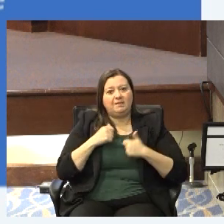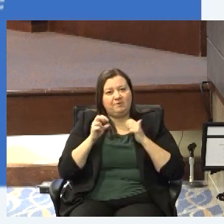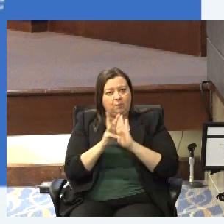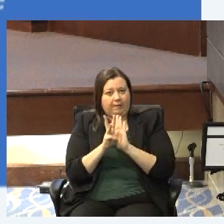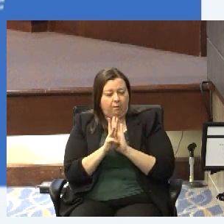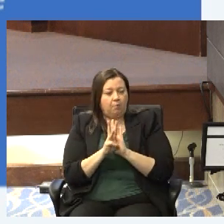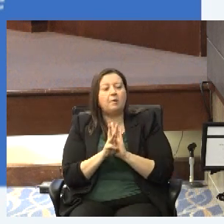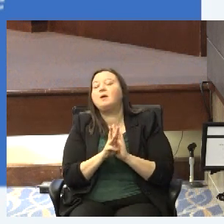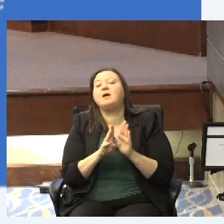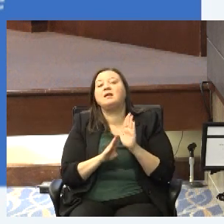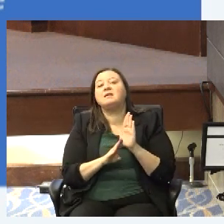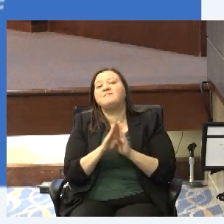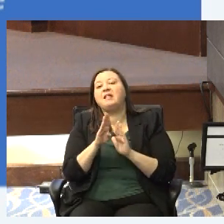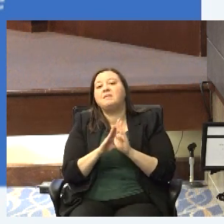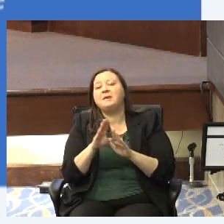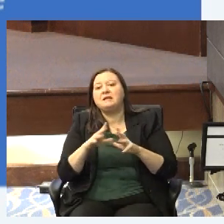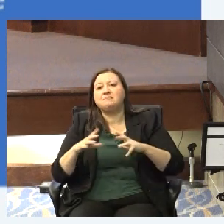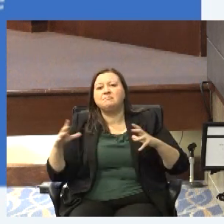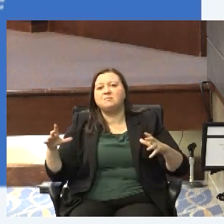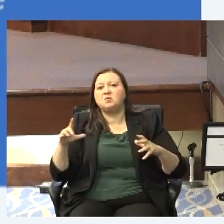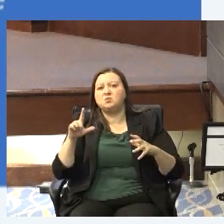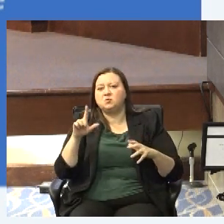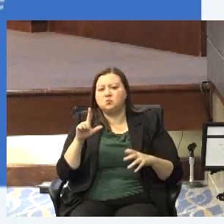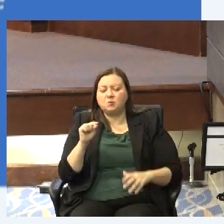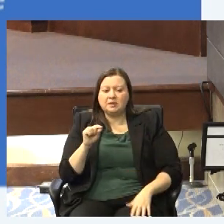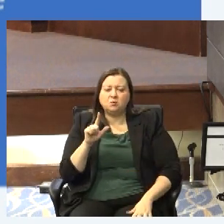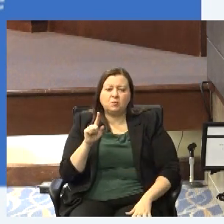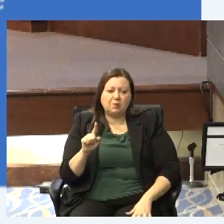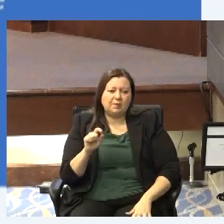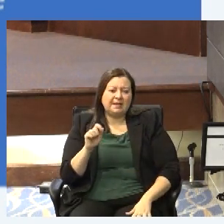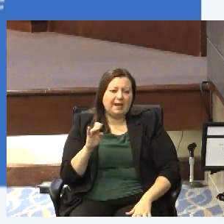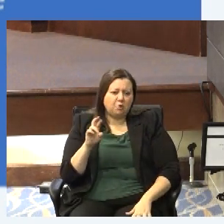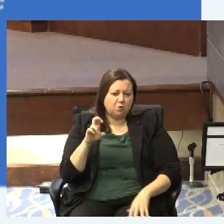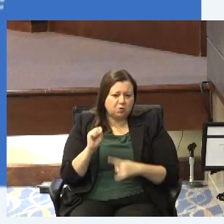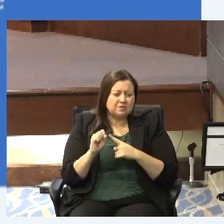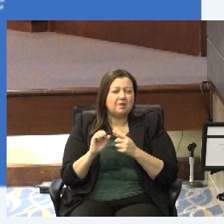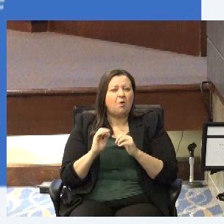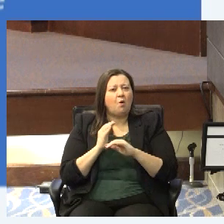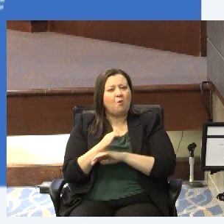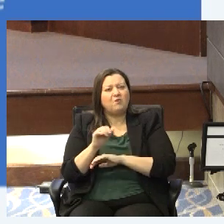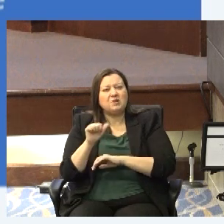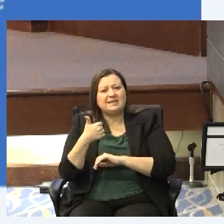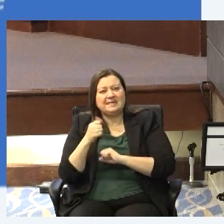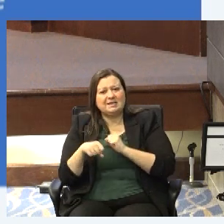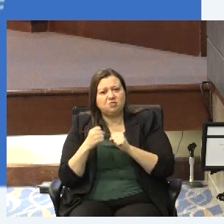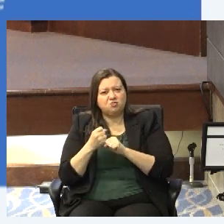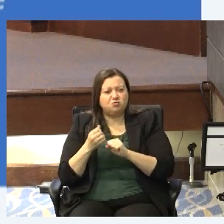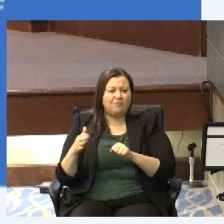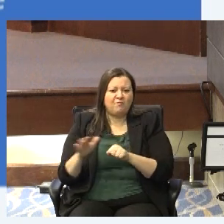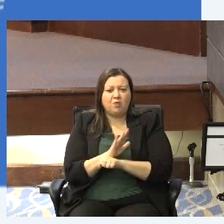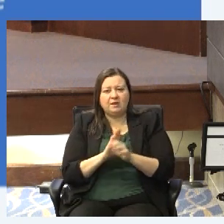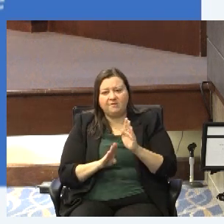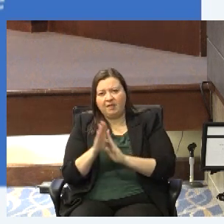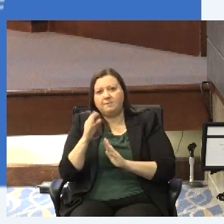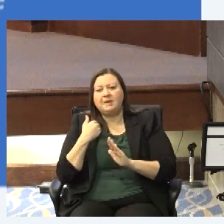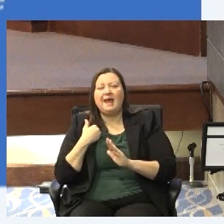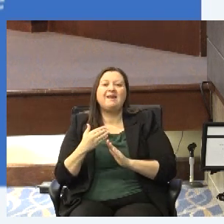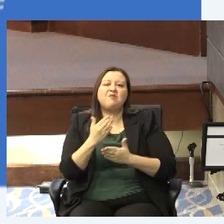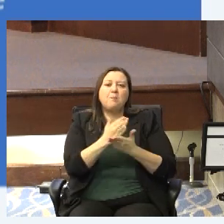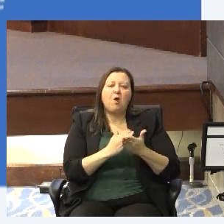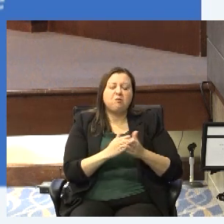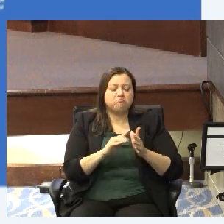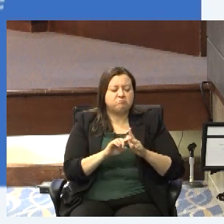development is large. 521 acres is a large development. It'll probably take more than 10 years to fully develop. There is a phasing plan in